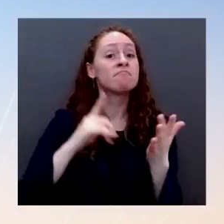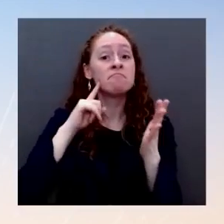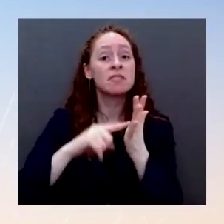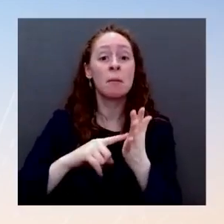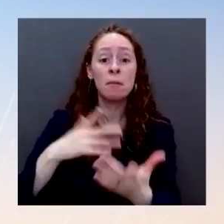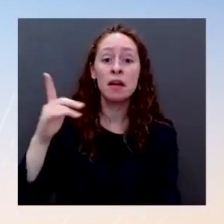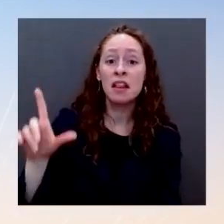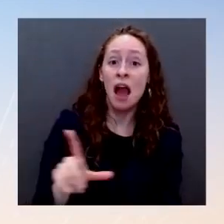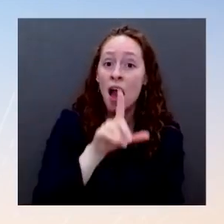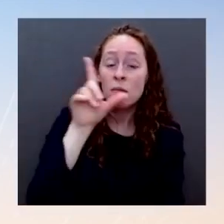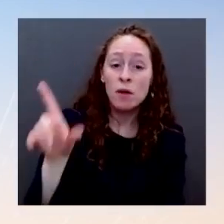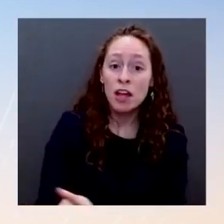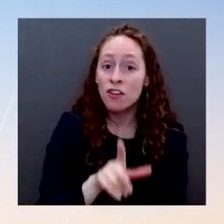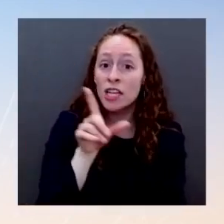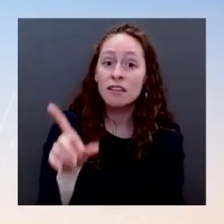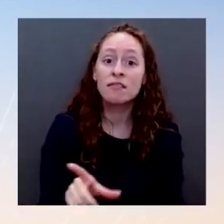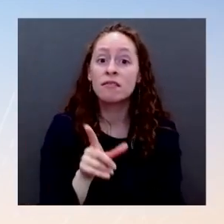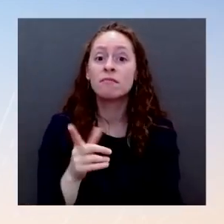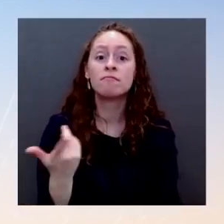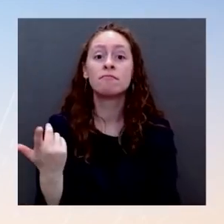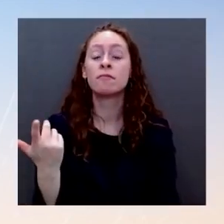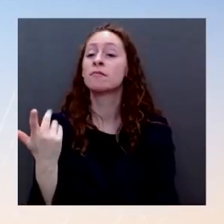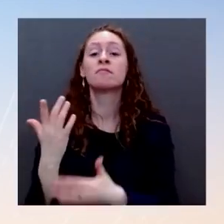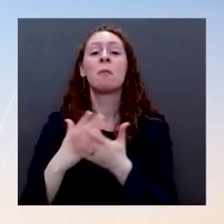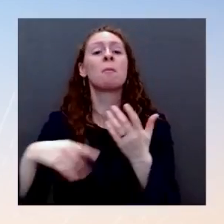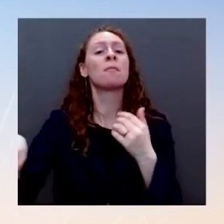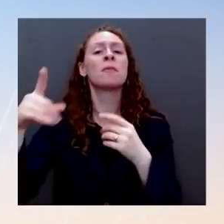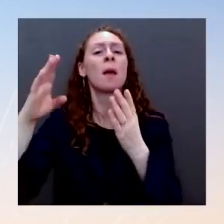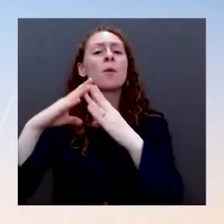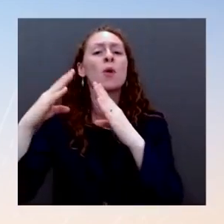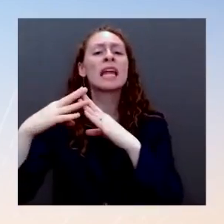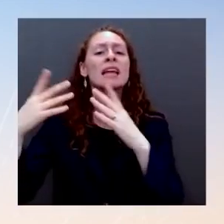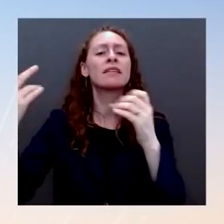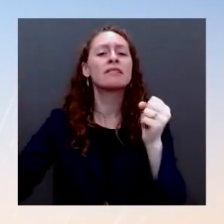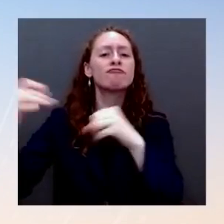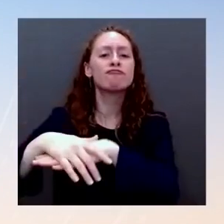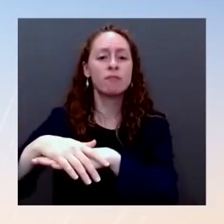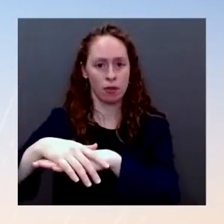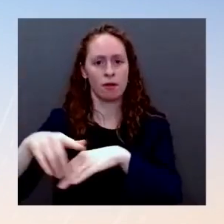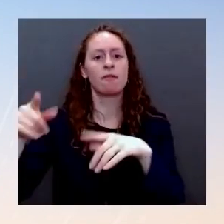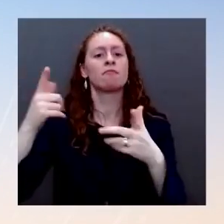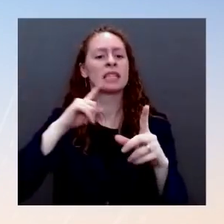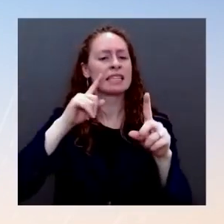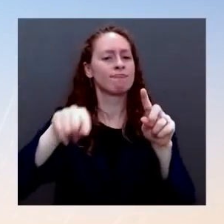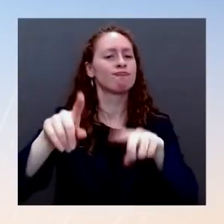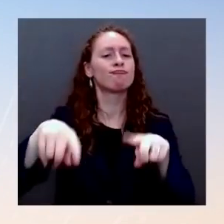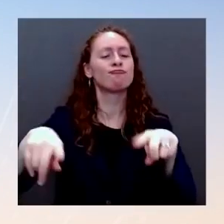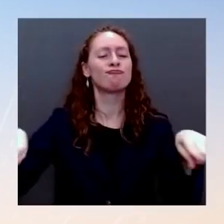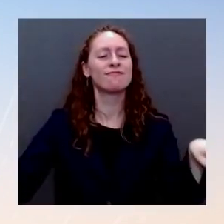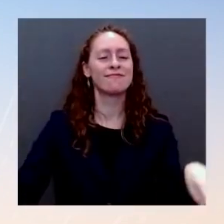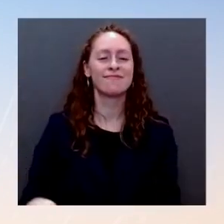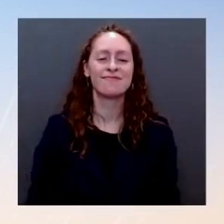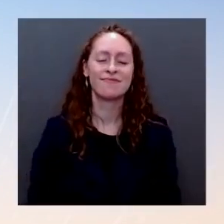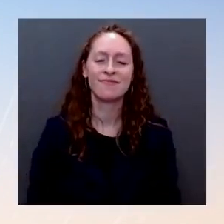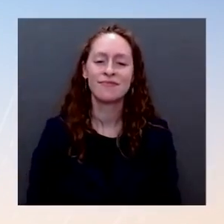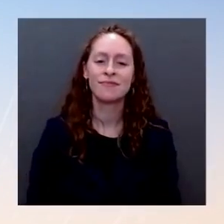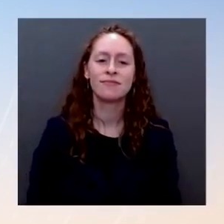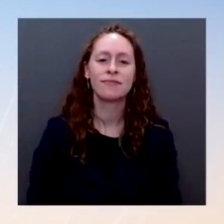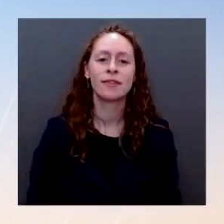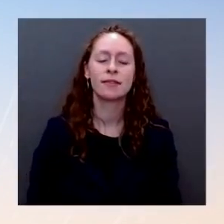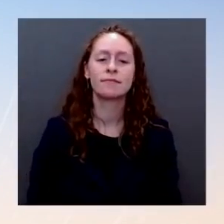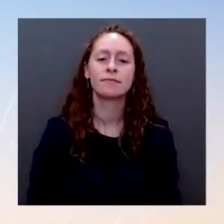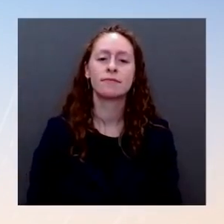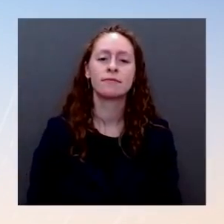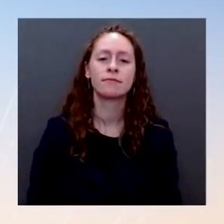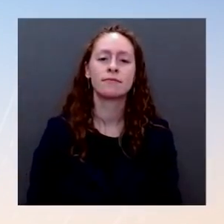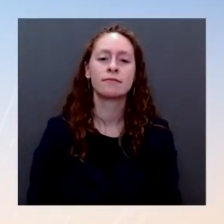to community. If tests are required, there's a number of steps that people can take, and we're working to expand that as quickly as possible. Lastly, you